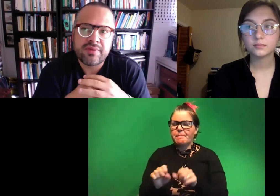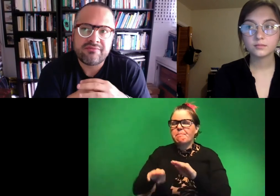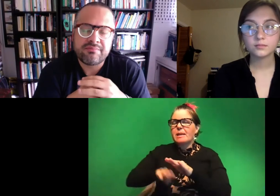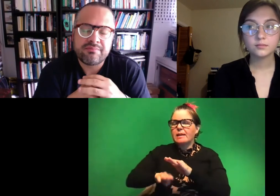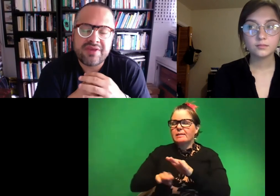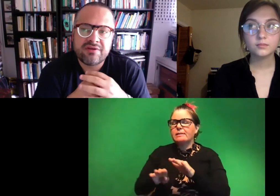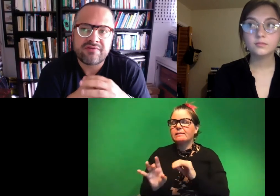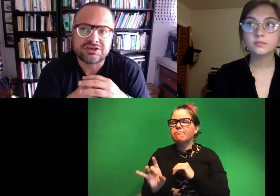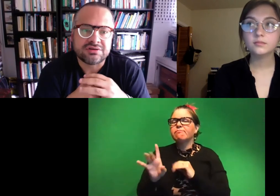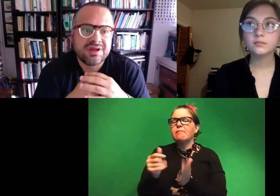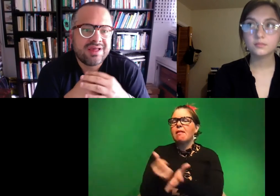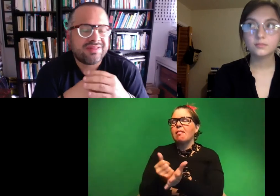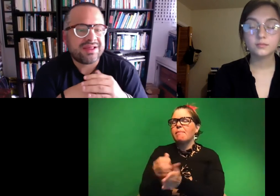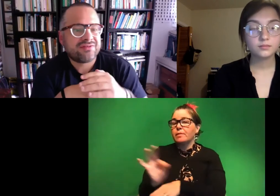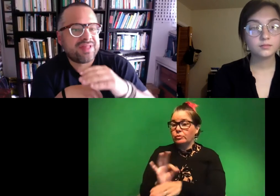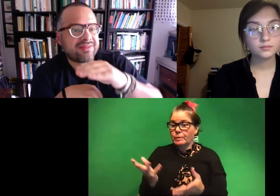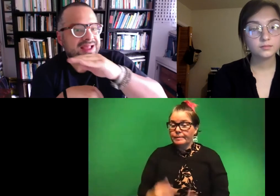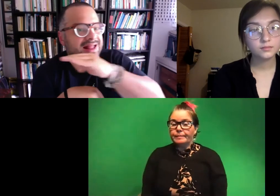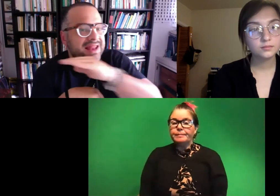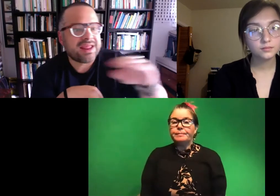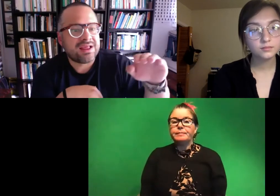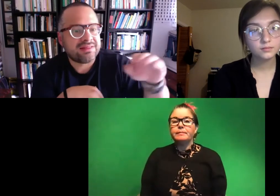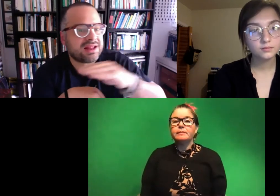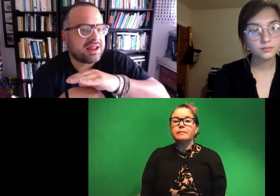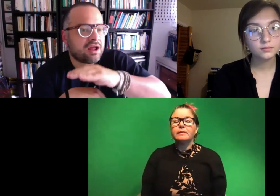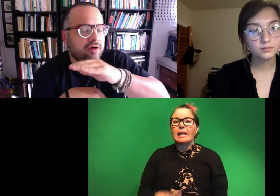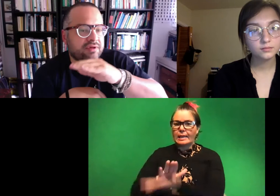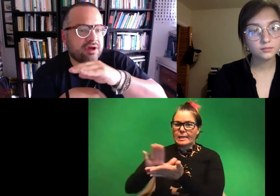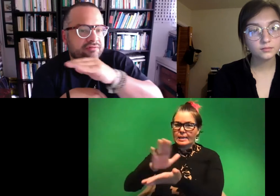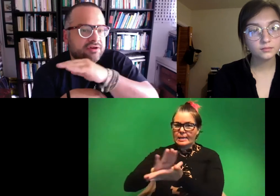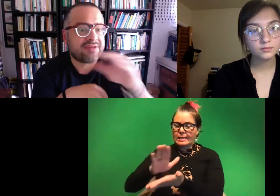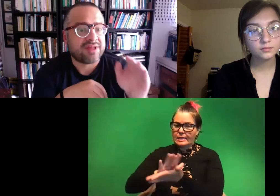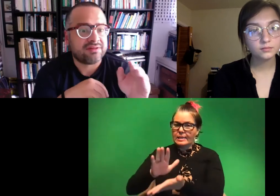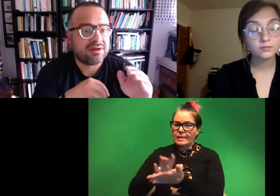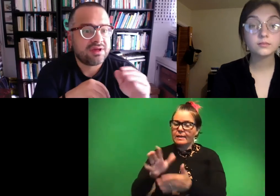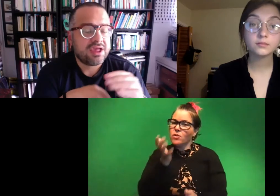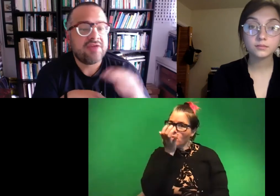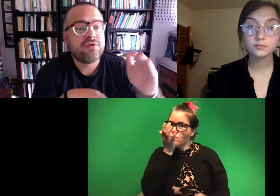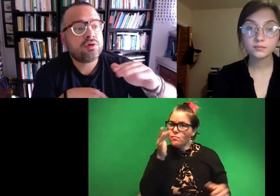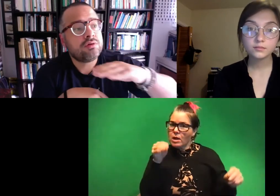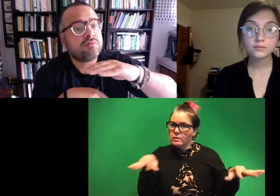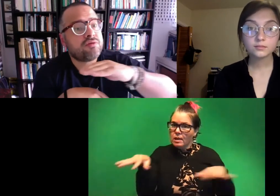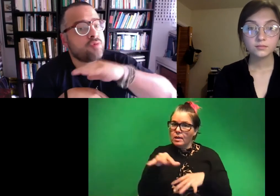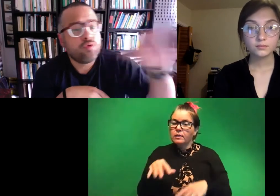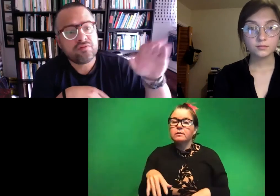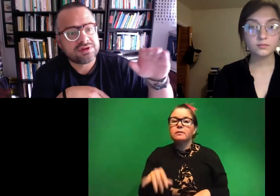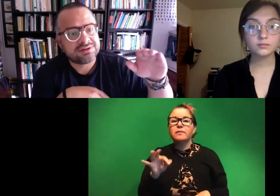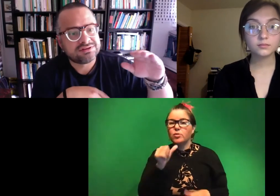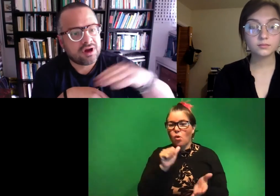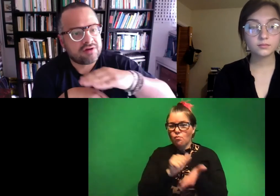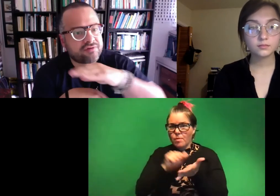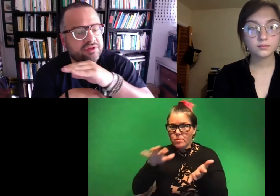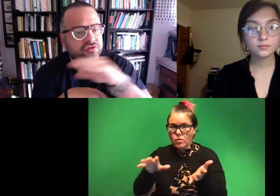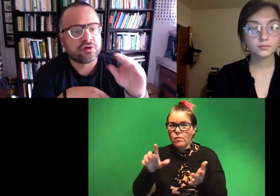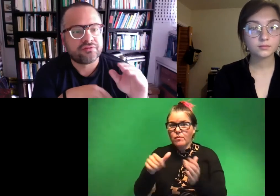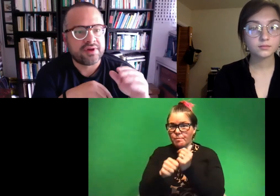very basic function, that is the cleaning of the grassland. If you don't remove the